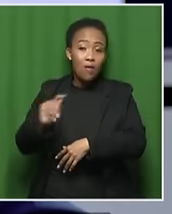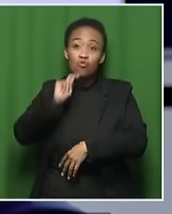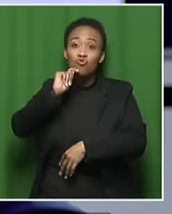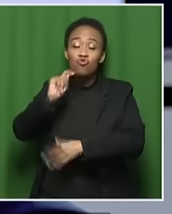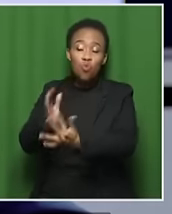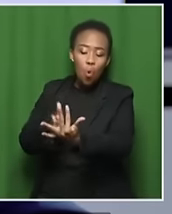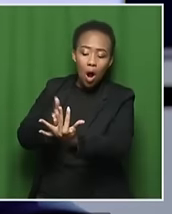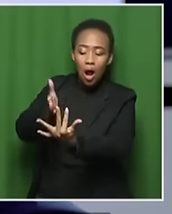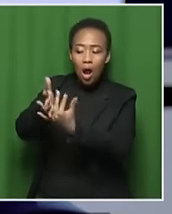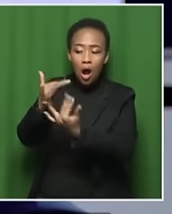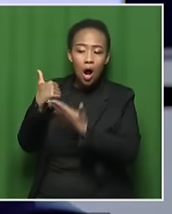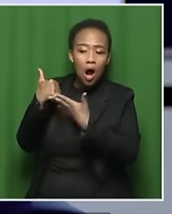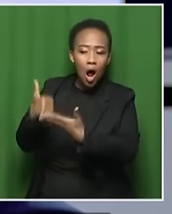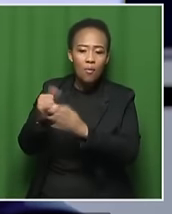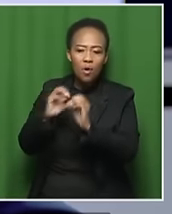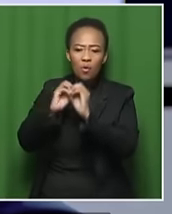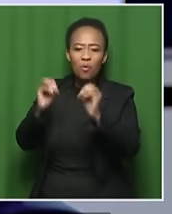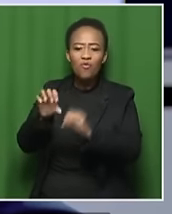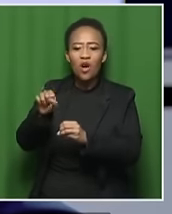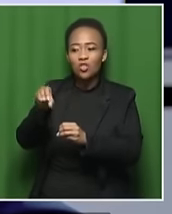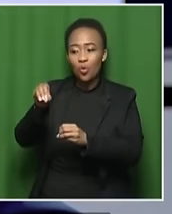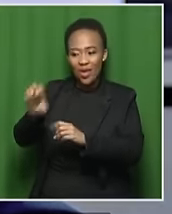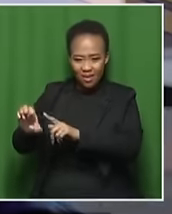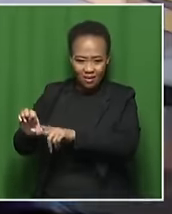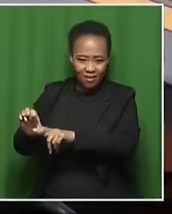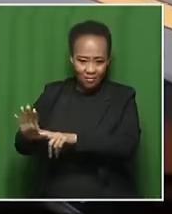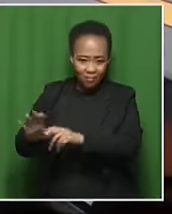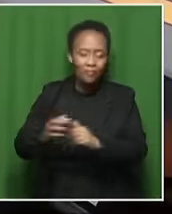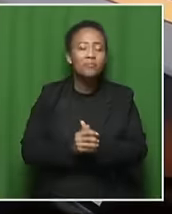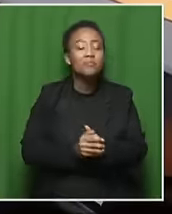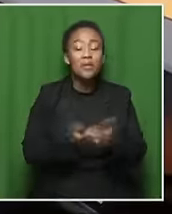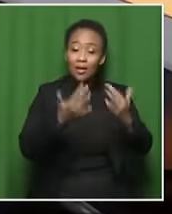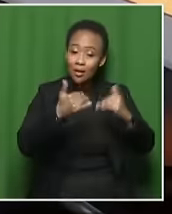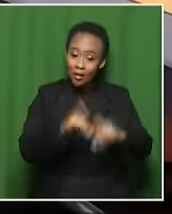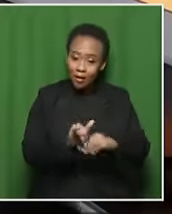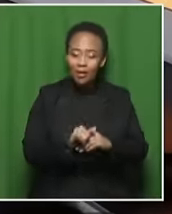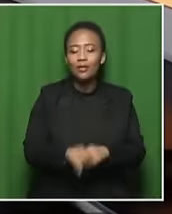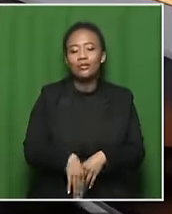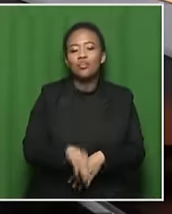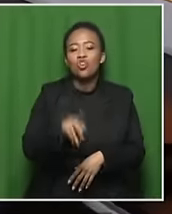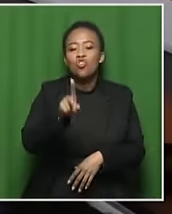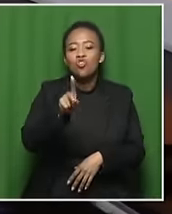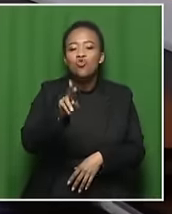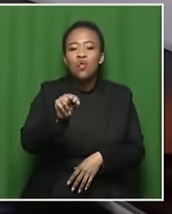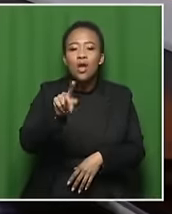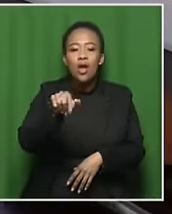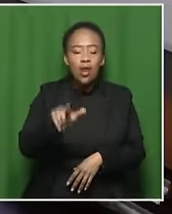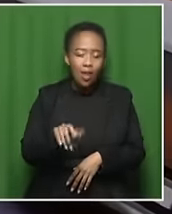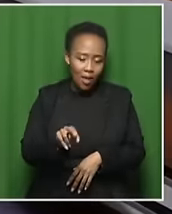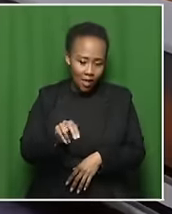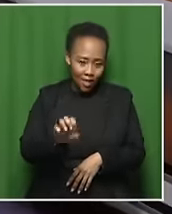for small and medium business. Okay, Kenny Kunene, which part of the 27 million are you targeting?